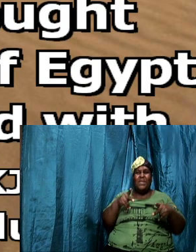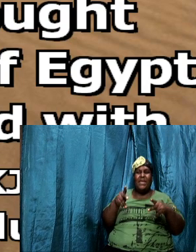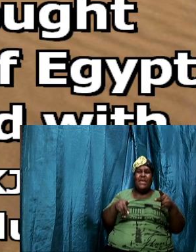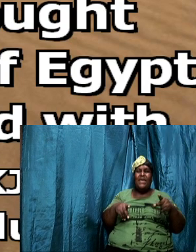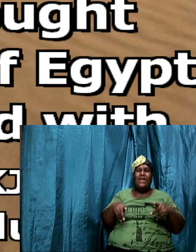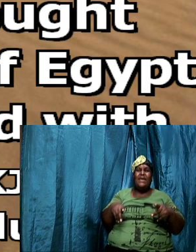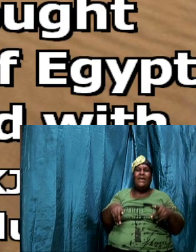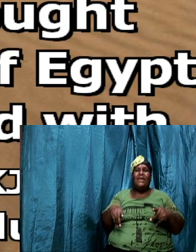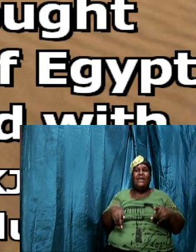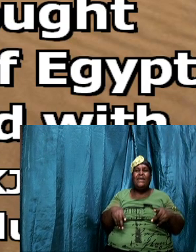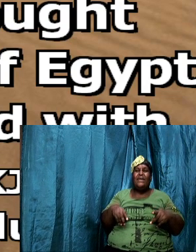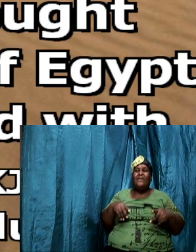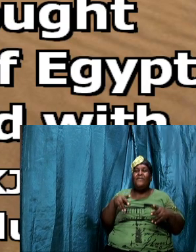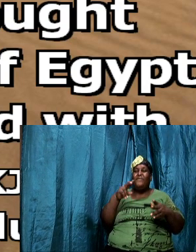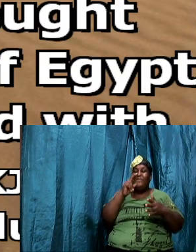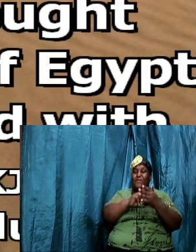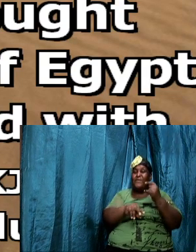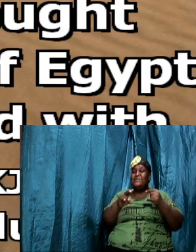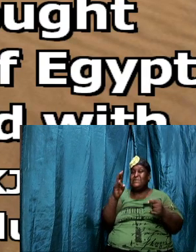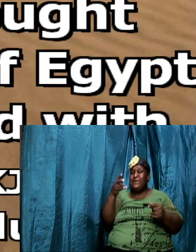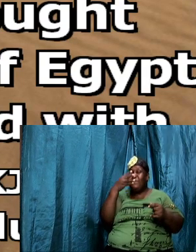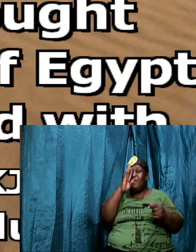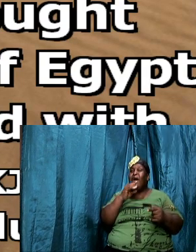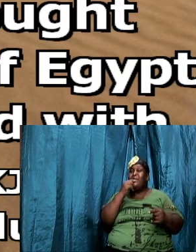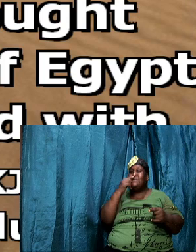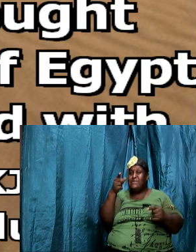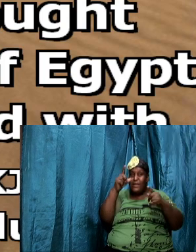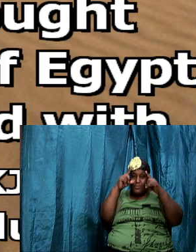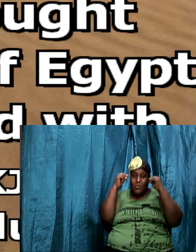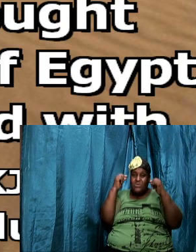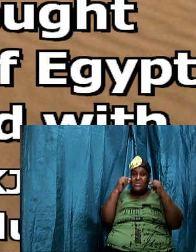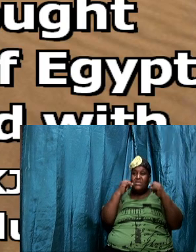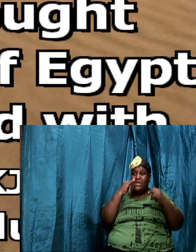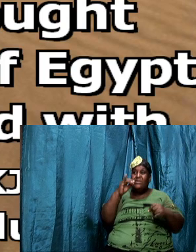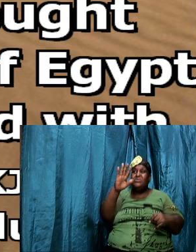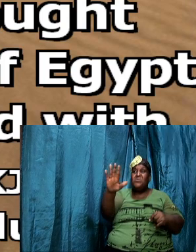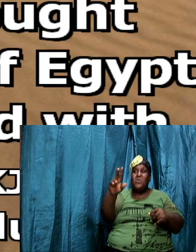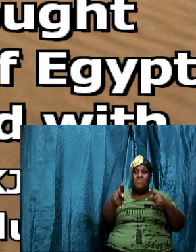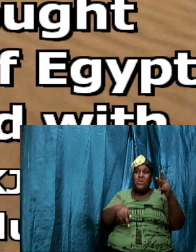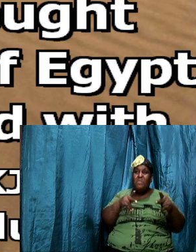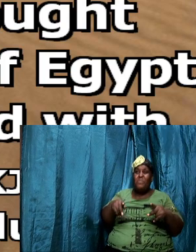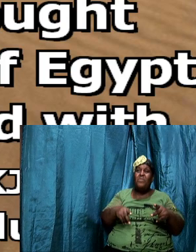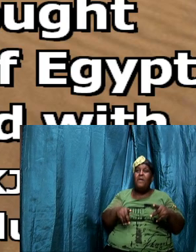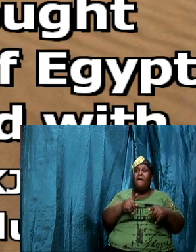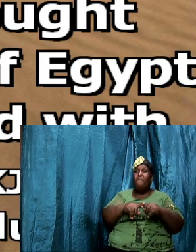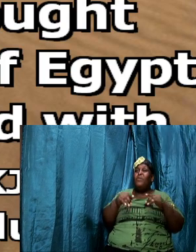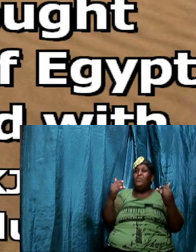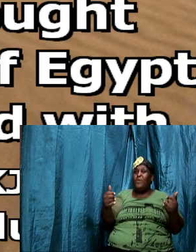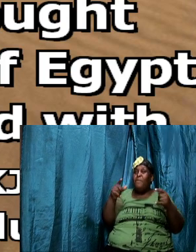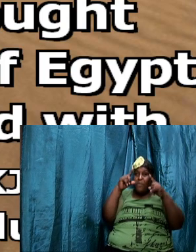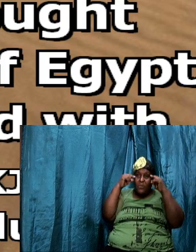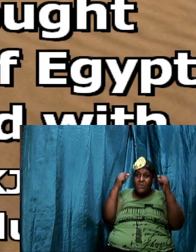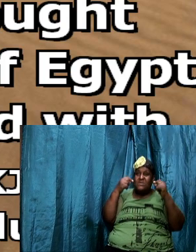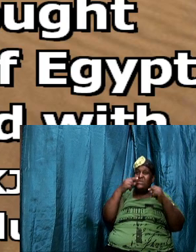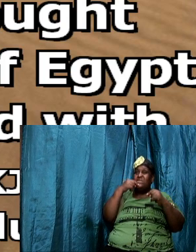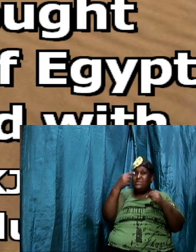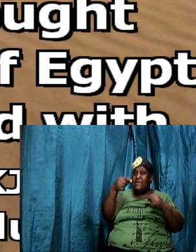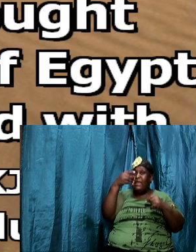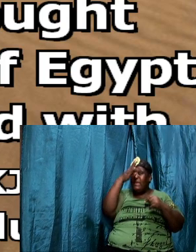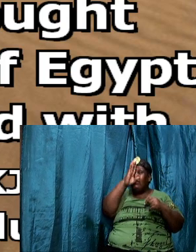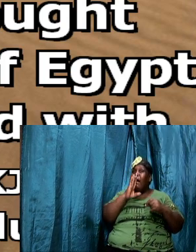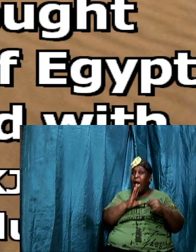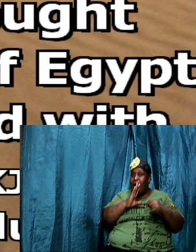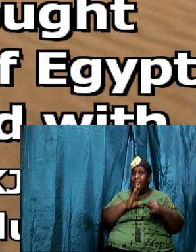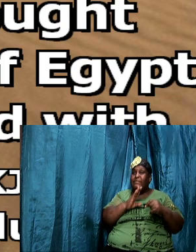Moses is your people. And now see it here in verse 11, Moses is saying God is thy people, which